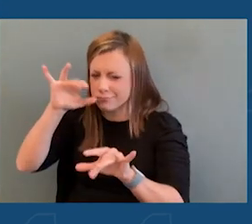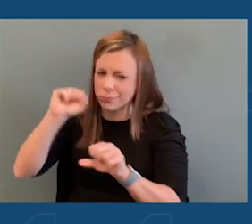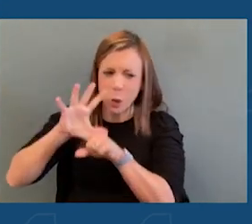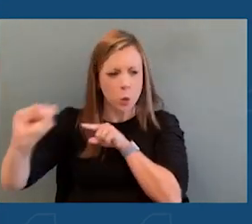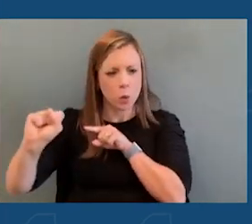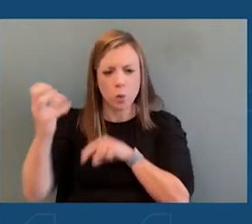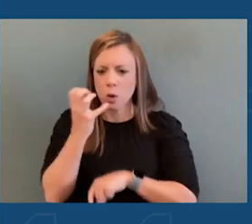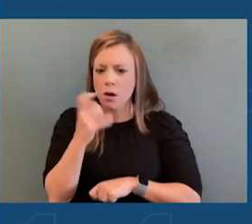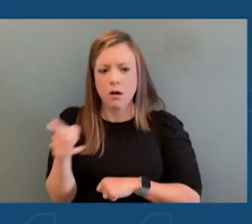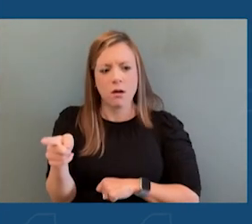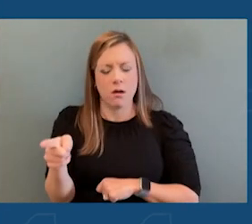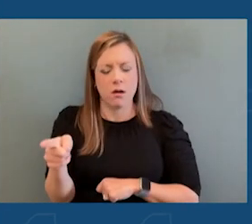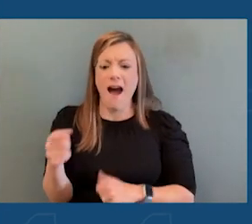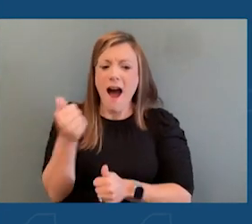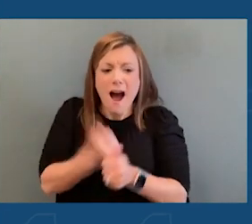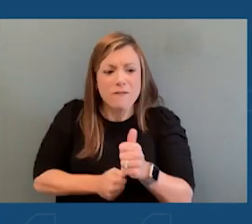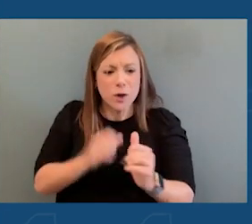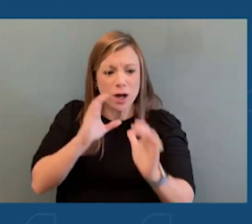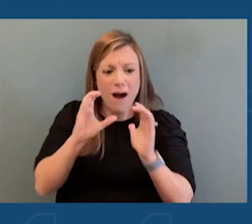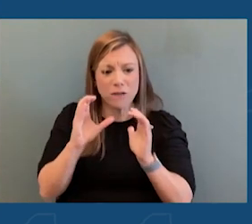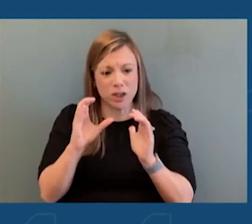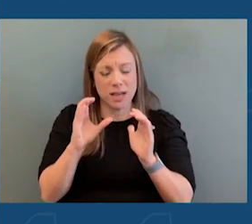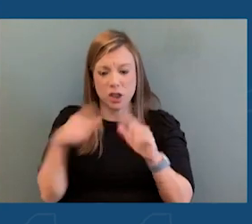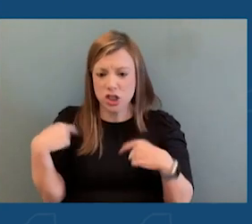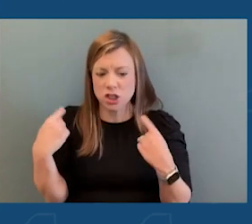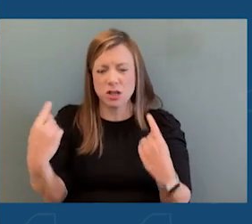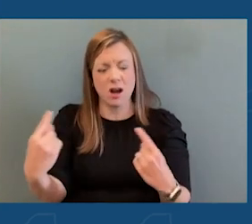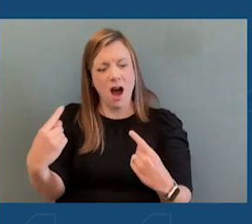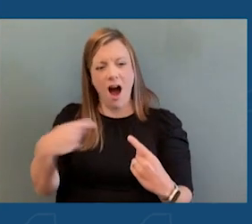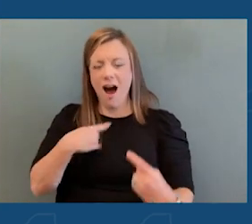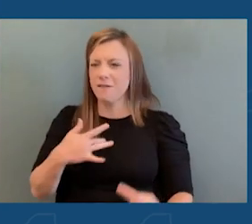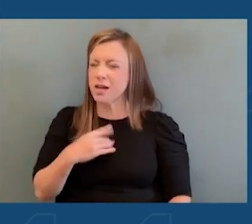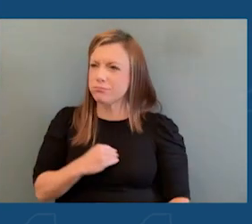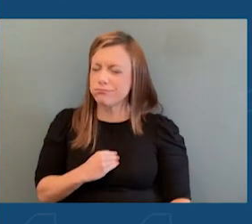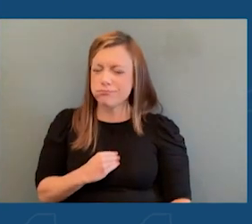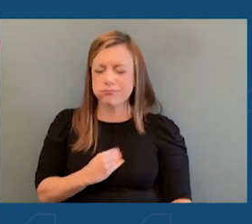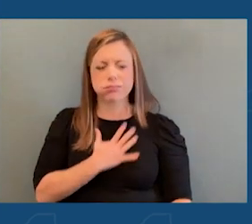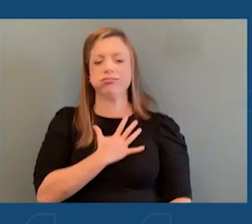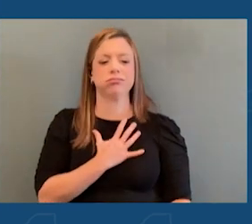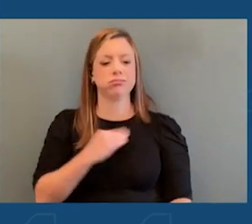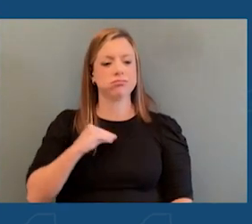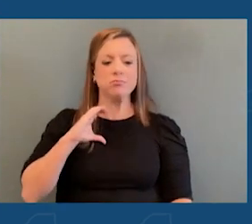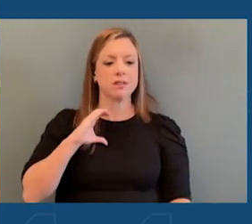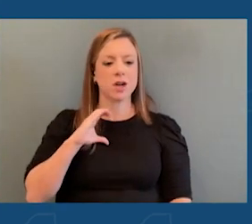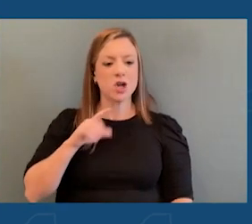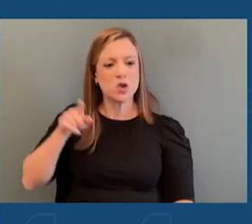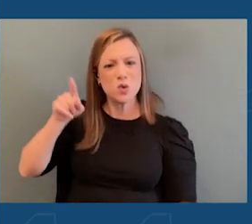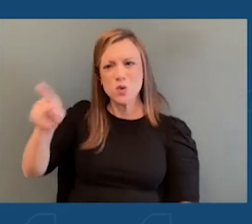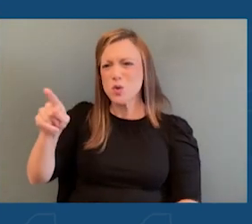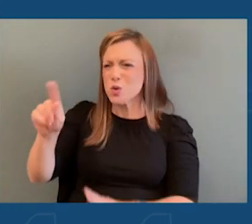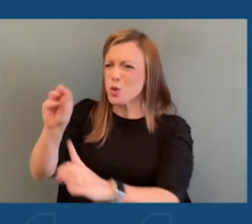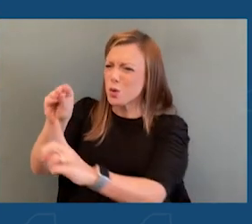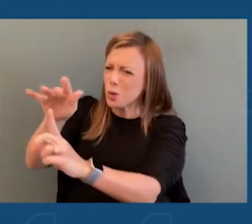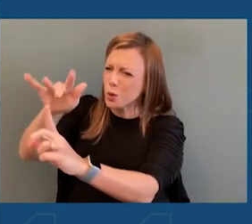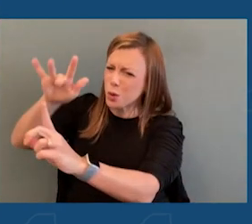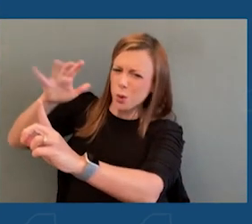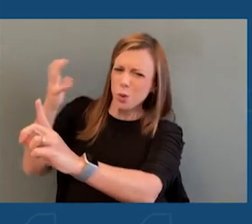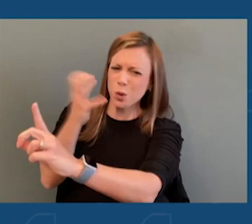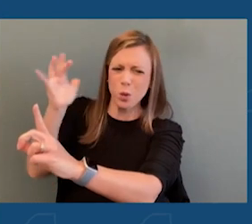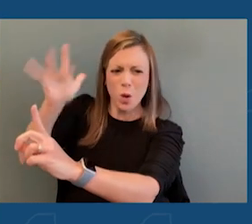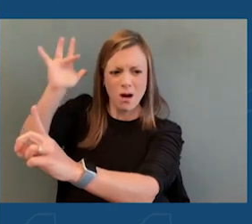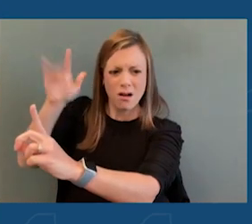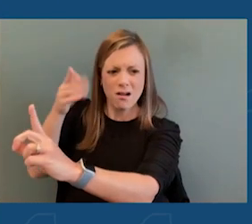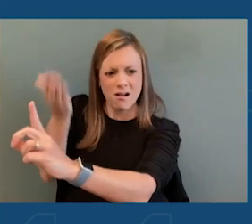that we've had has left me uplifted. You are a bright light, and you bring joy to so many people. And you